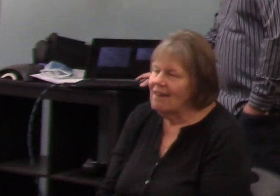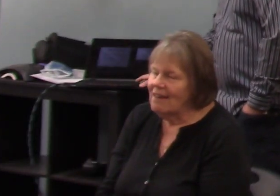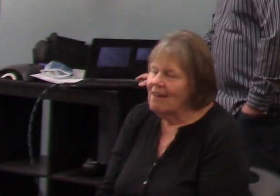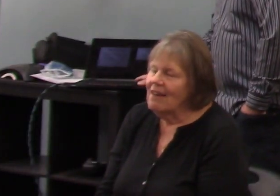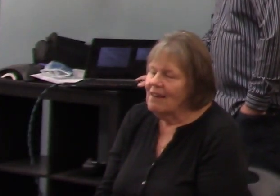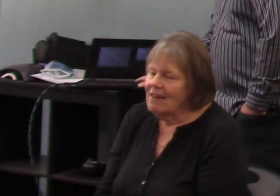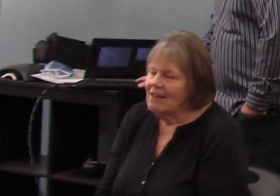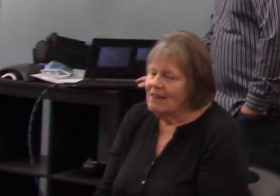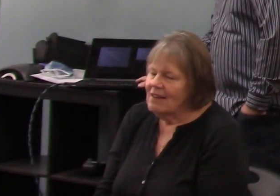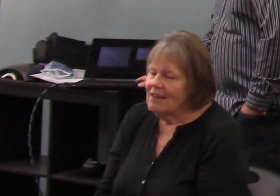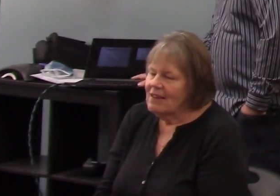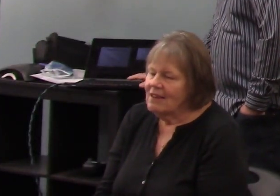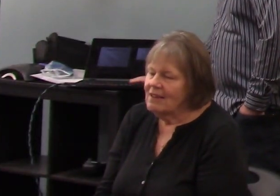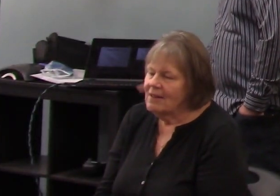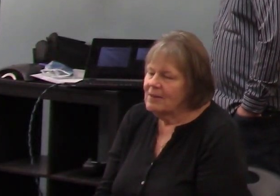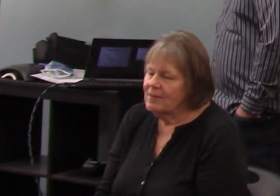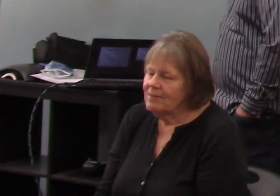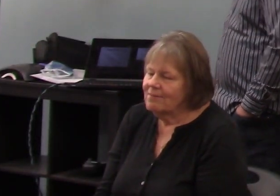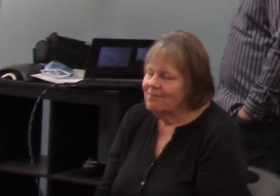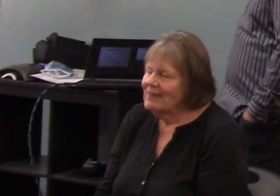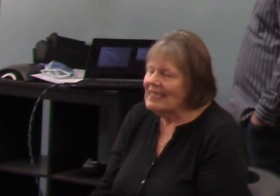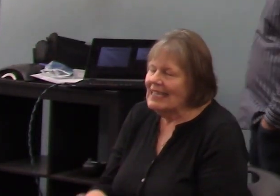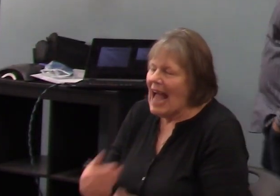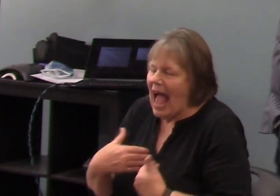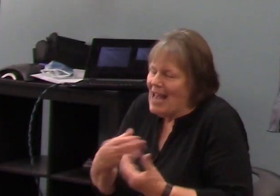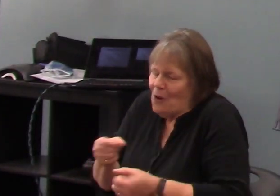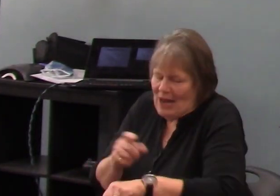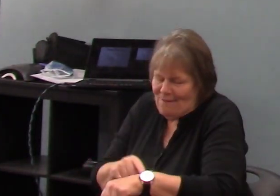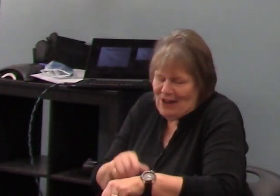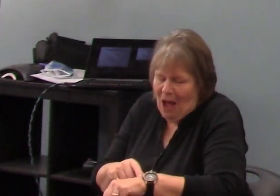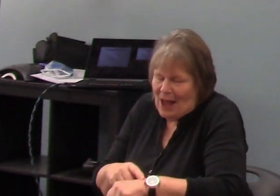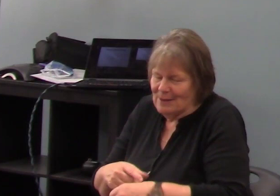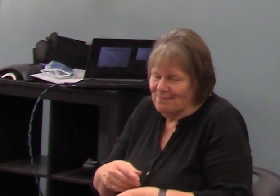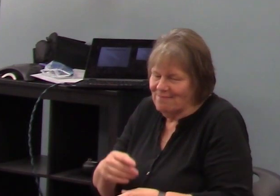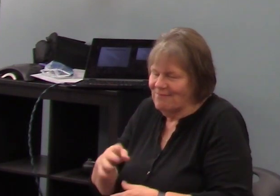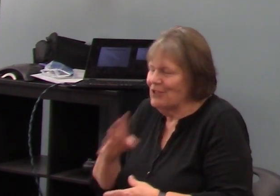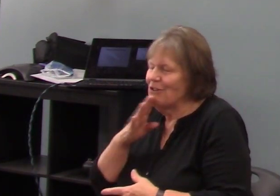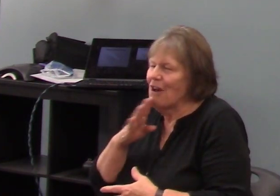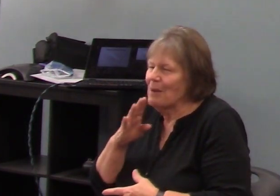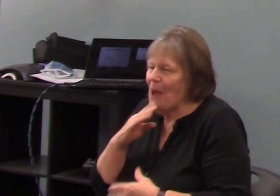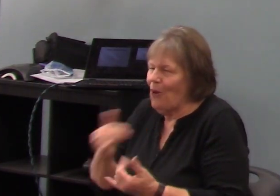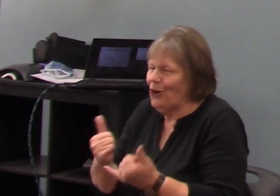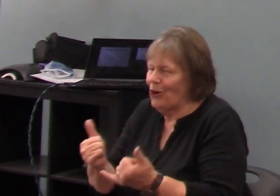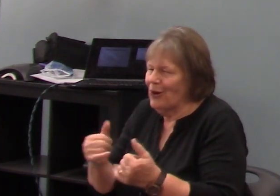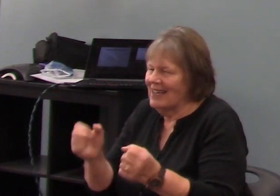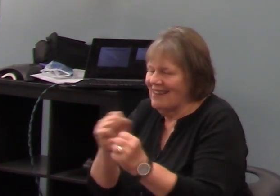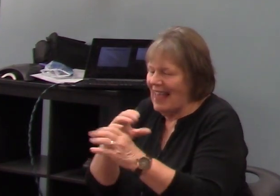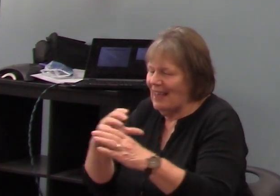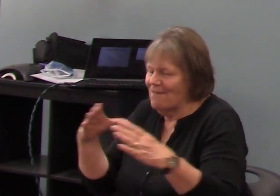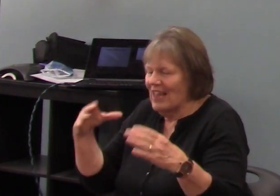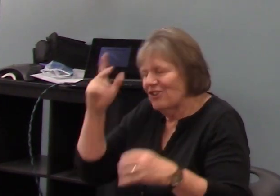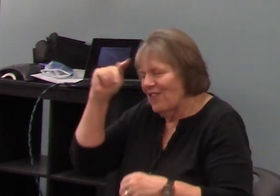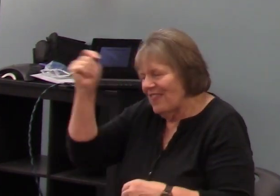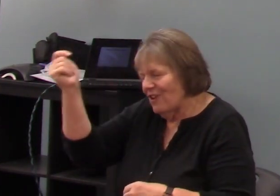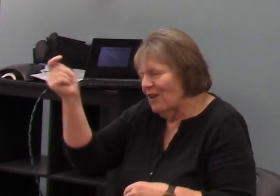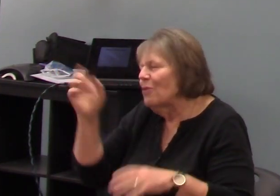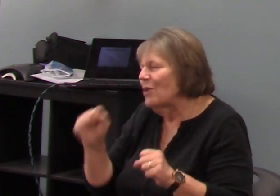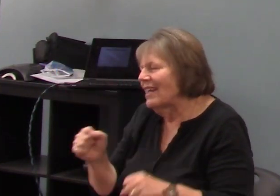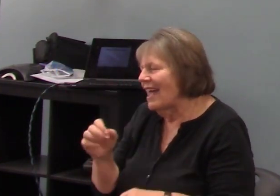So, again, we don't have time to talk about current inflation theory. If you want to talk about it, we will mention it next week.